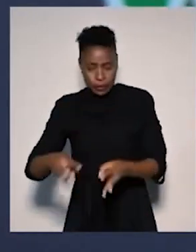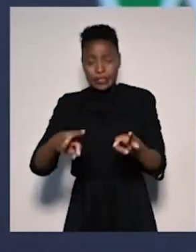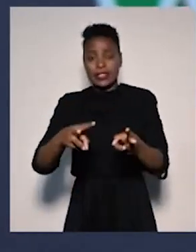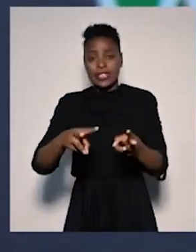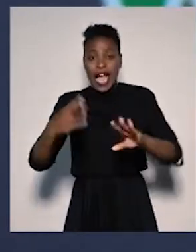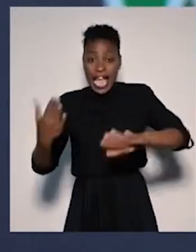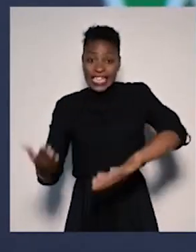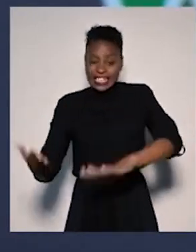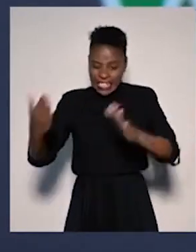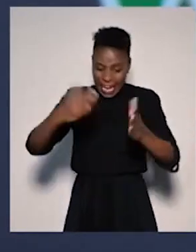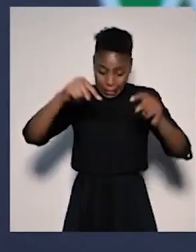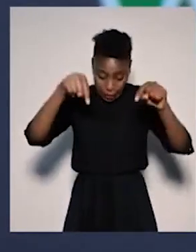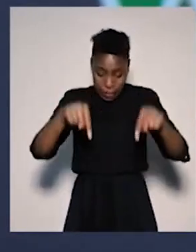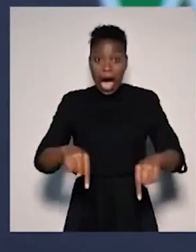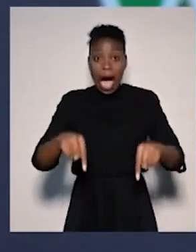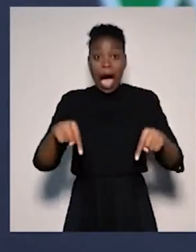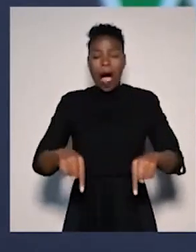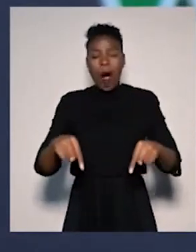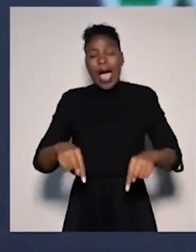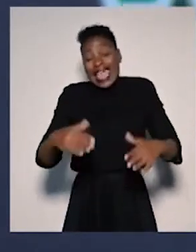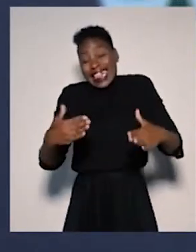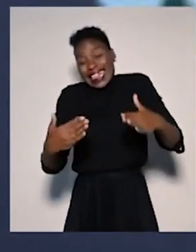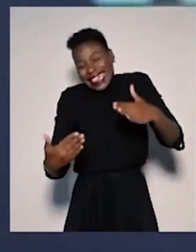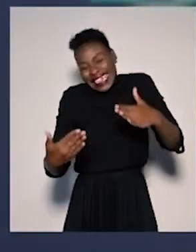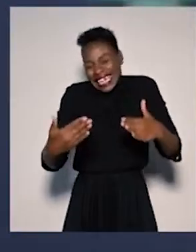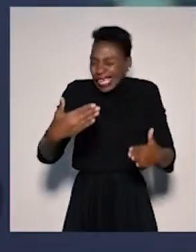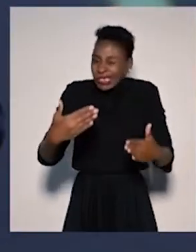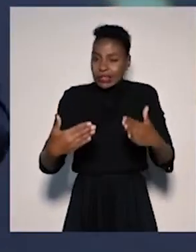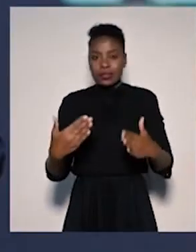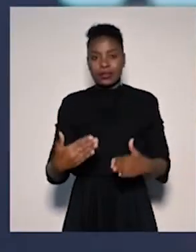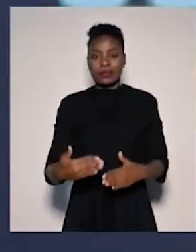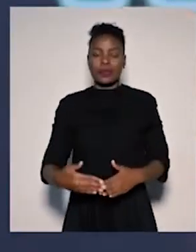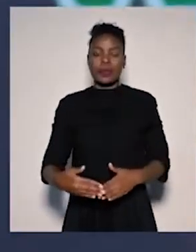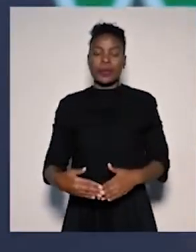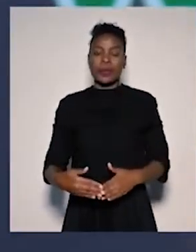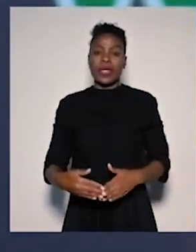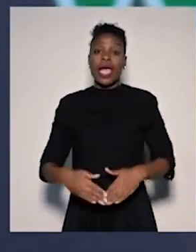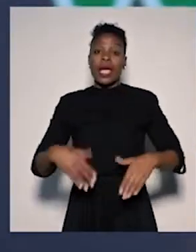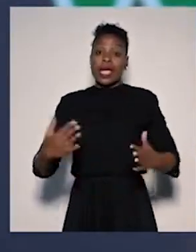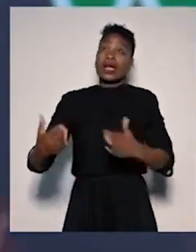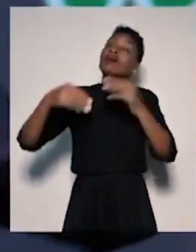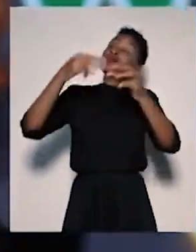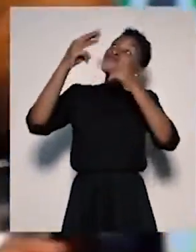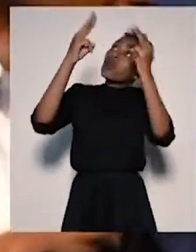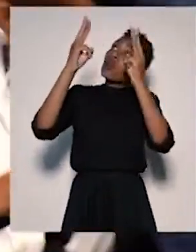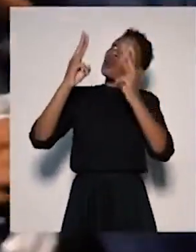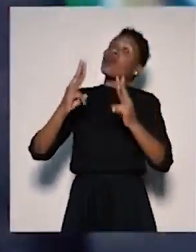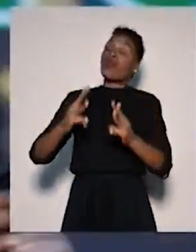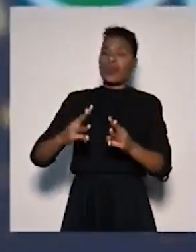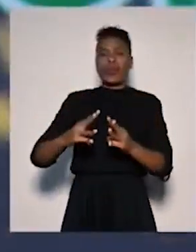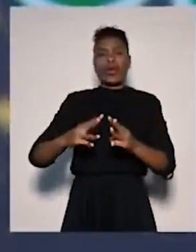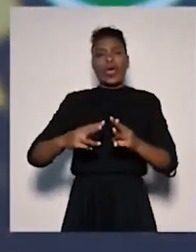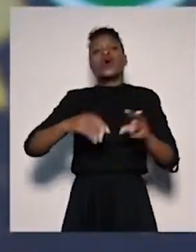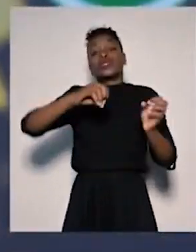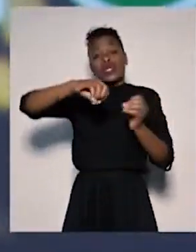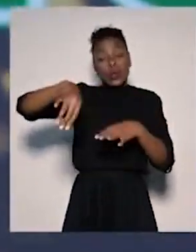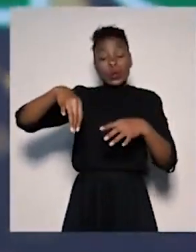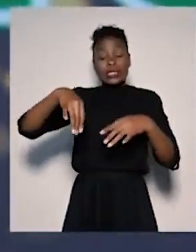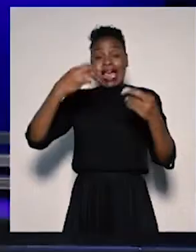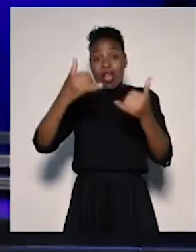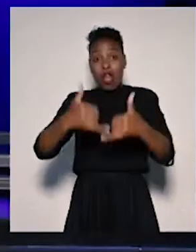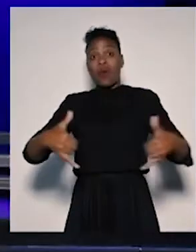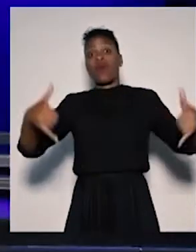he dies now. At least he can come into heaven. He will lose his rewards, but at